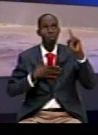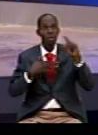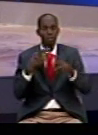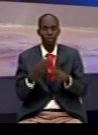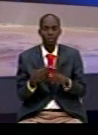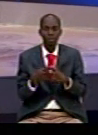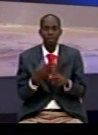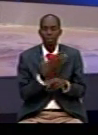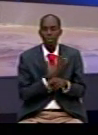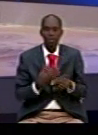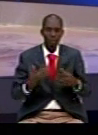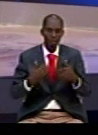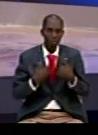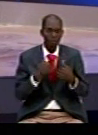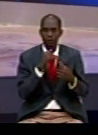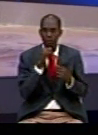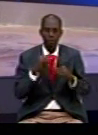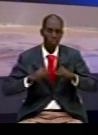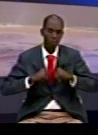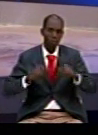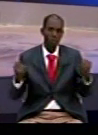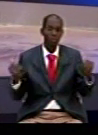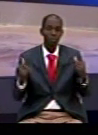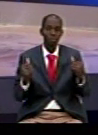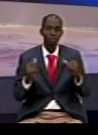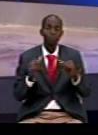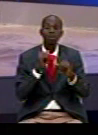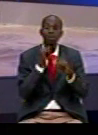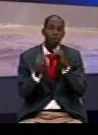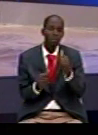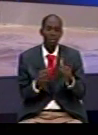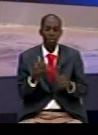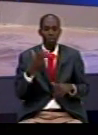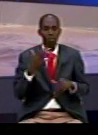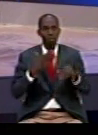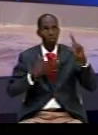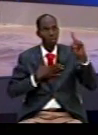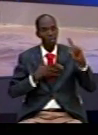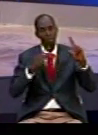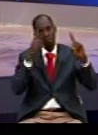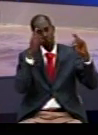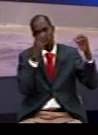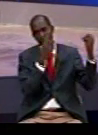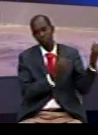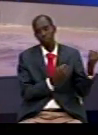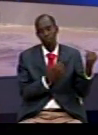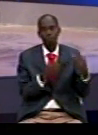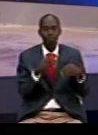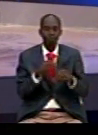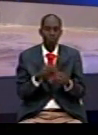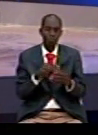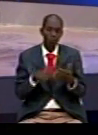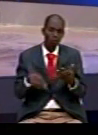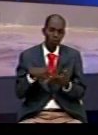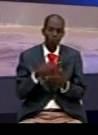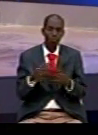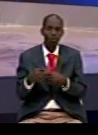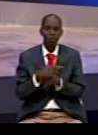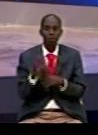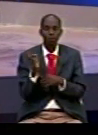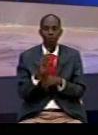and hast not denied my faith, even in those days wherein